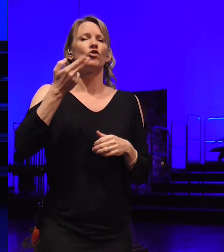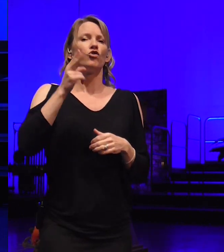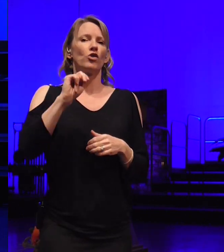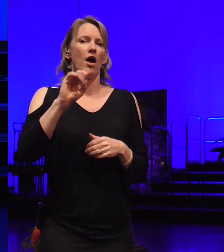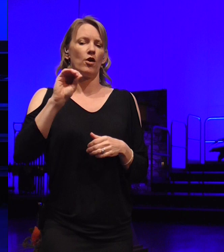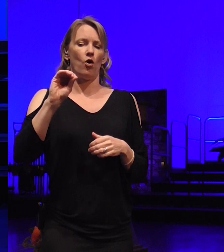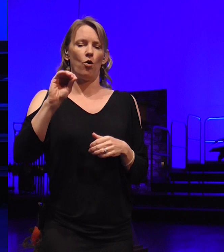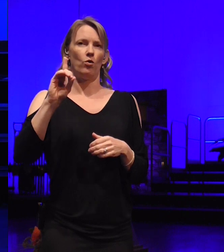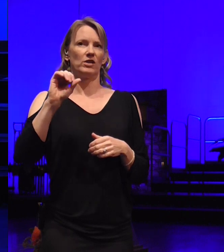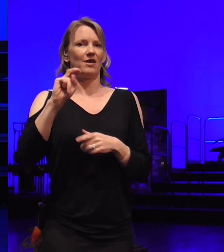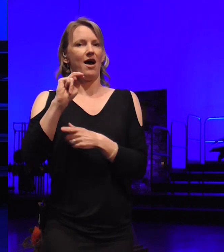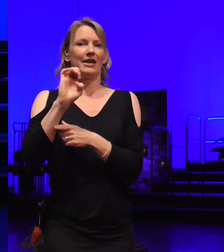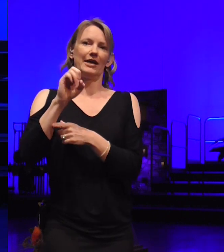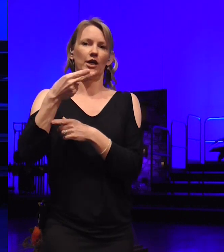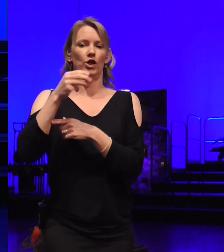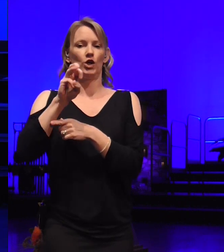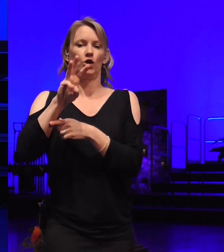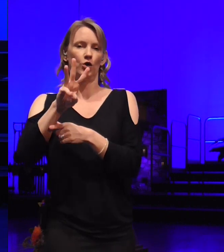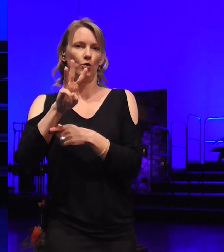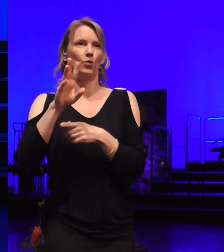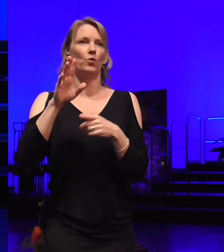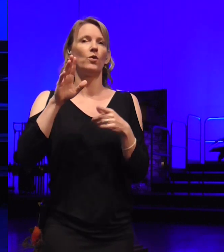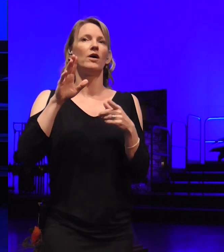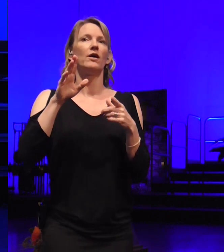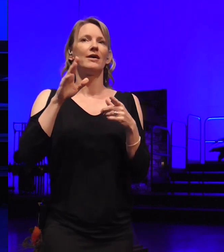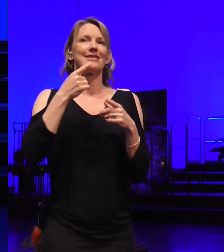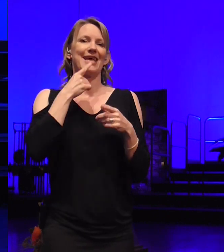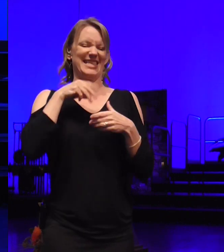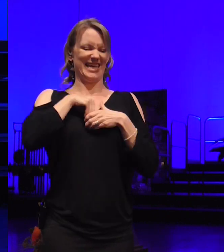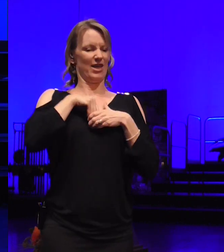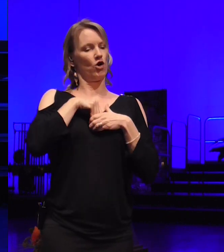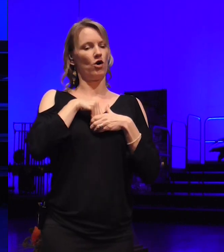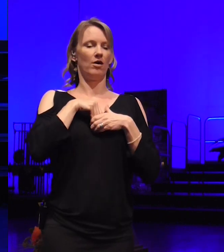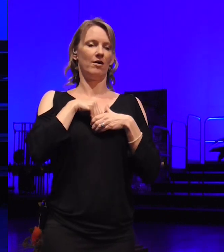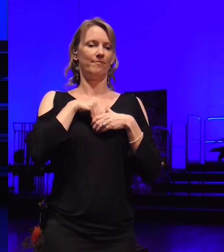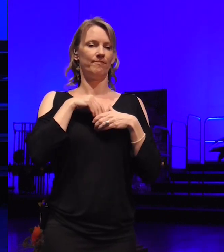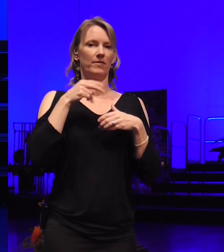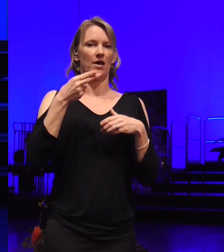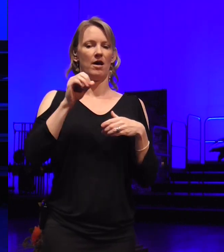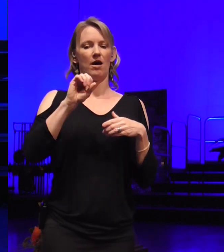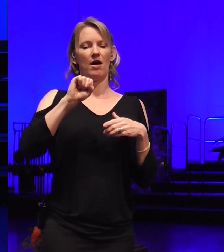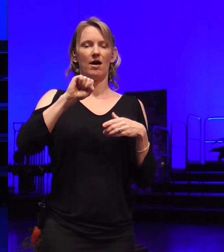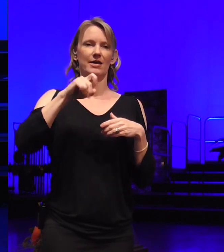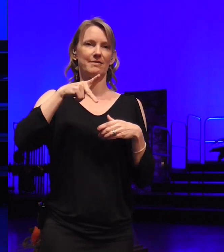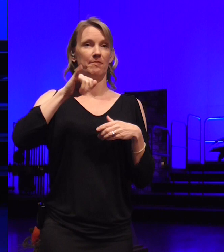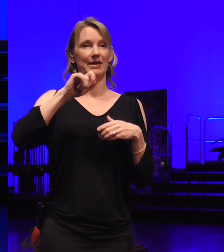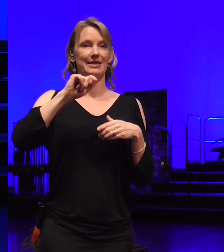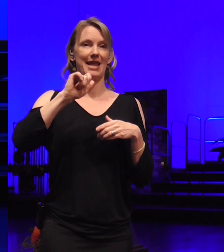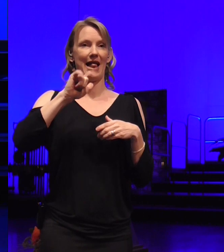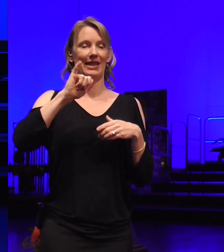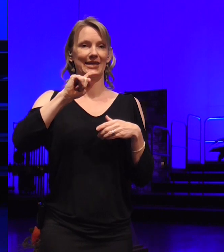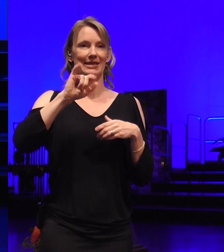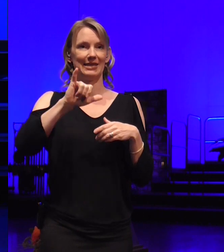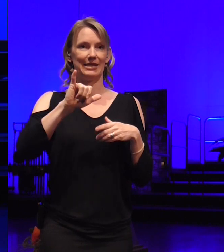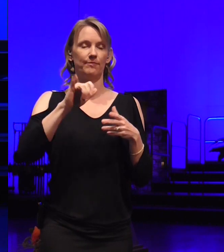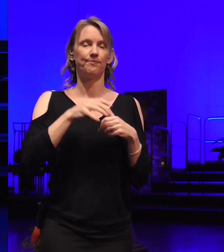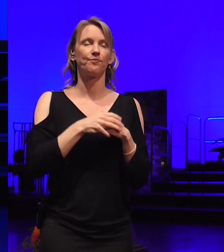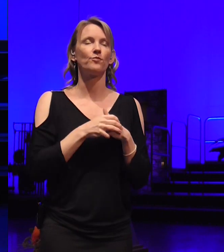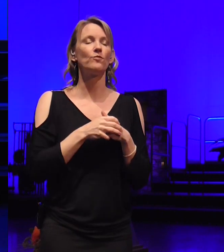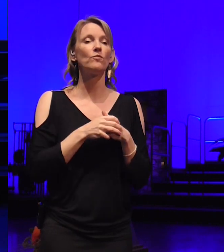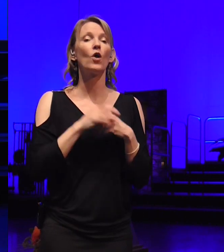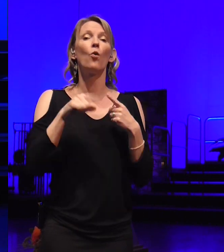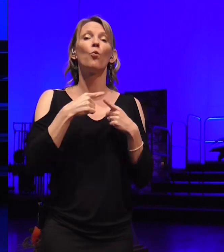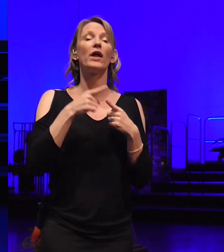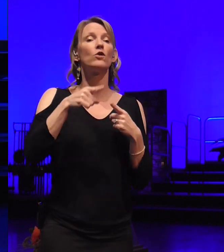John O'Donohue refers to this as inner hospitality in his beautiful book, Anam Cara. He says, when you